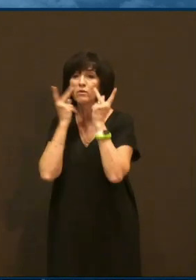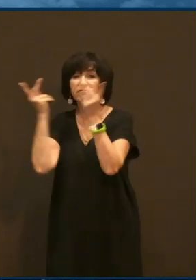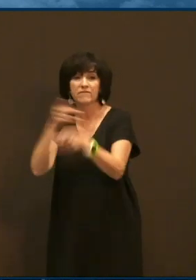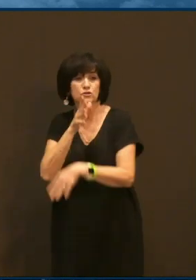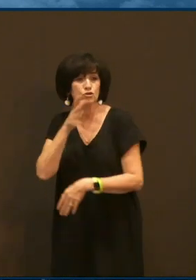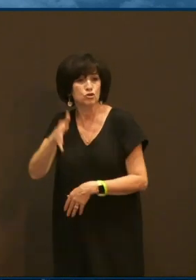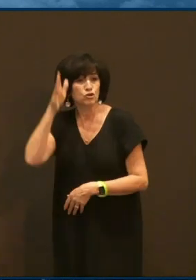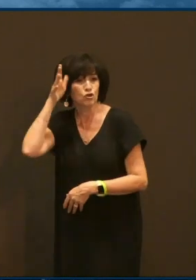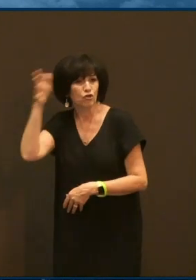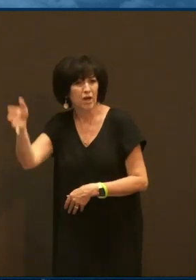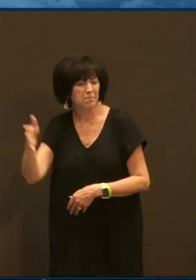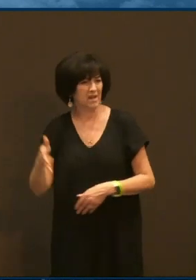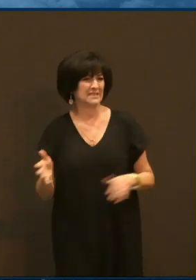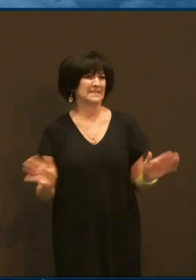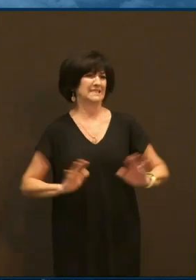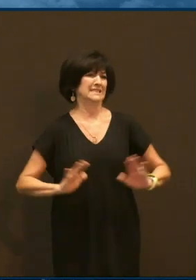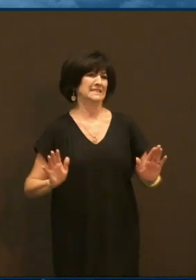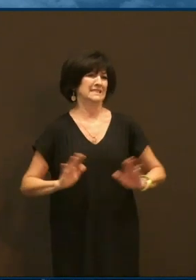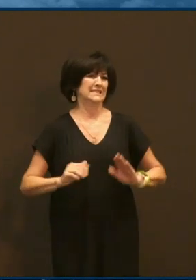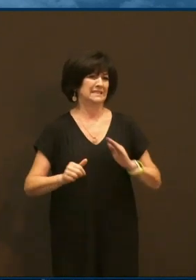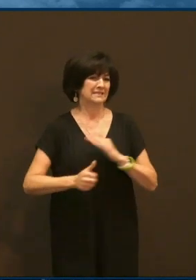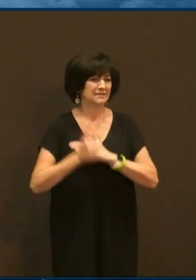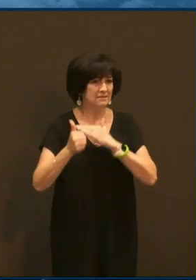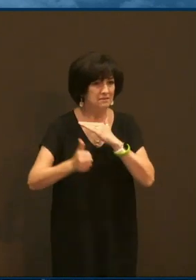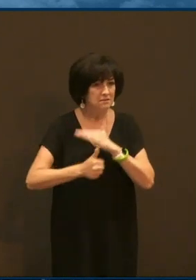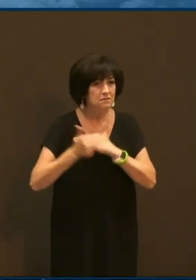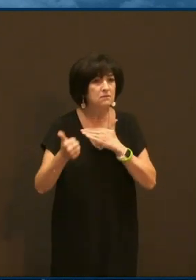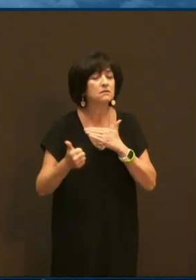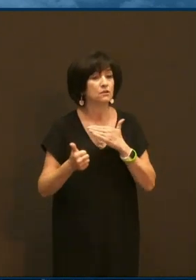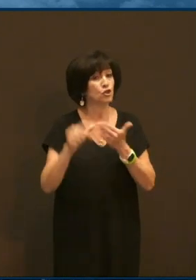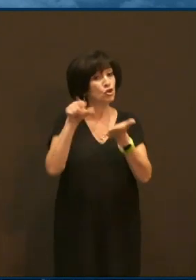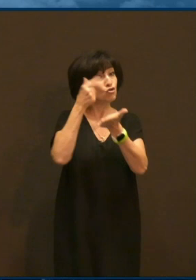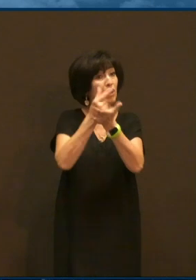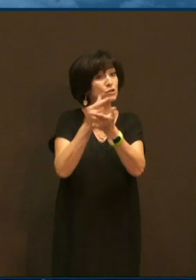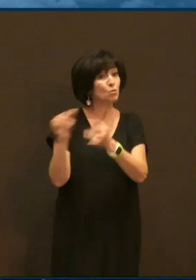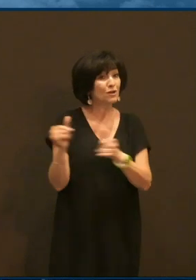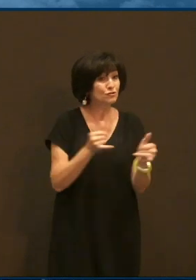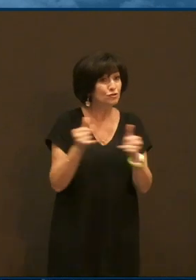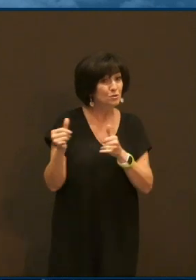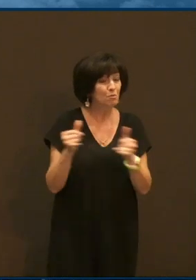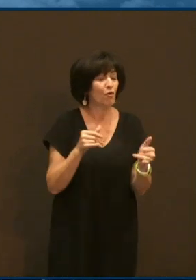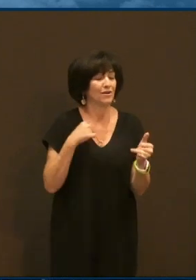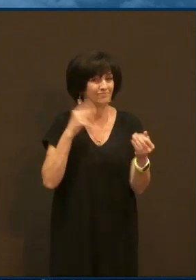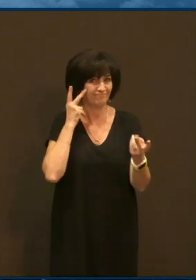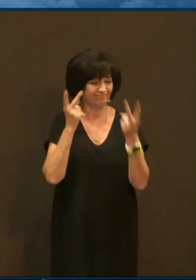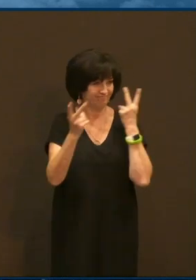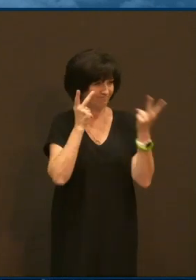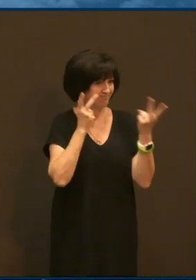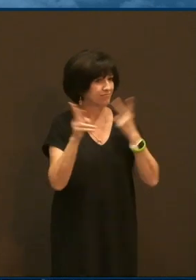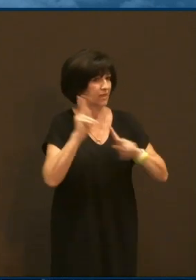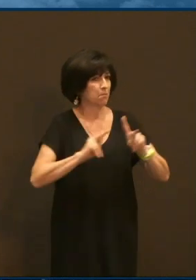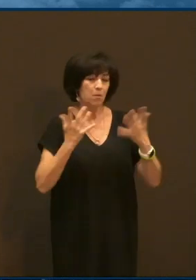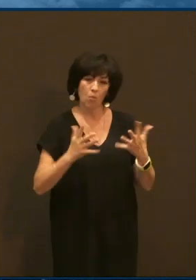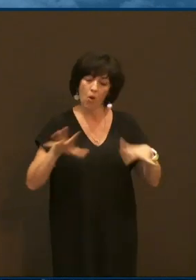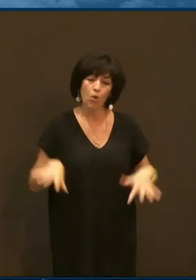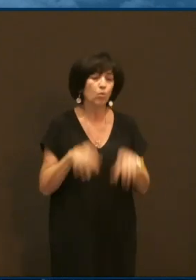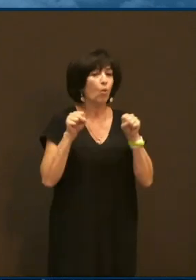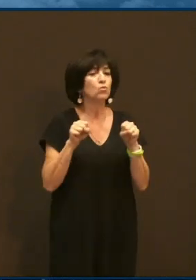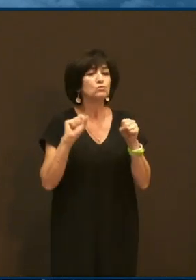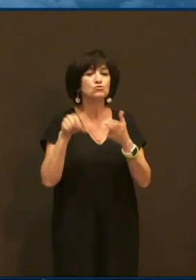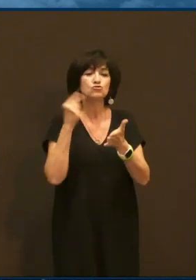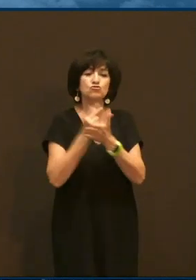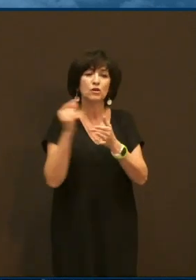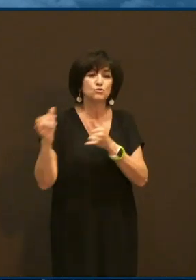also graduation parties. And one reason we felt it was really important to raise awareness around this is because we know